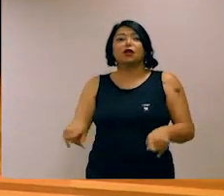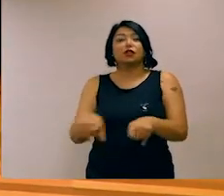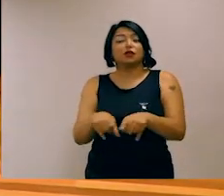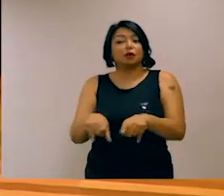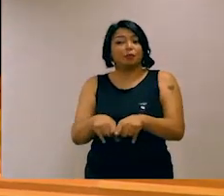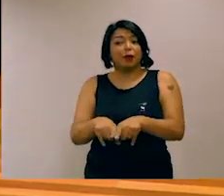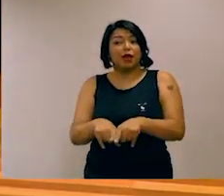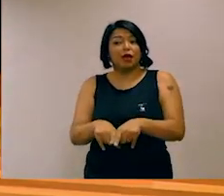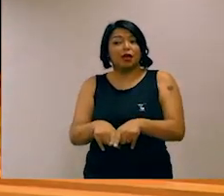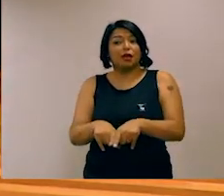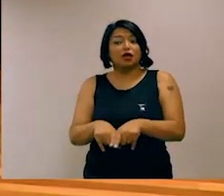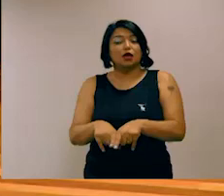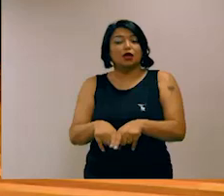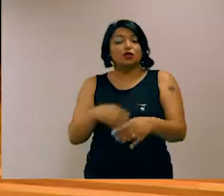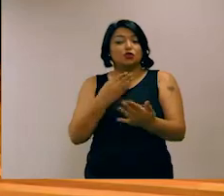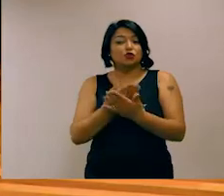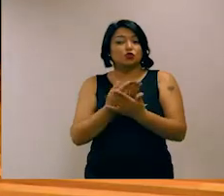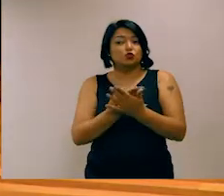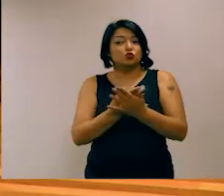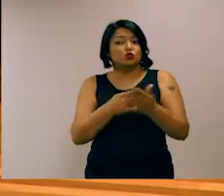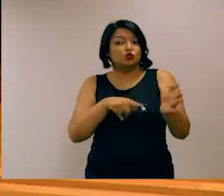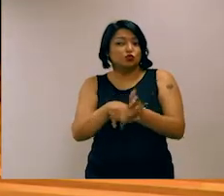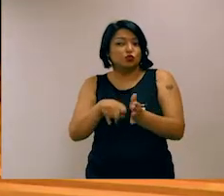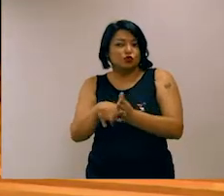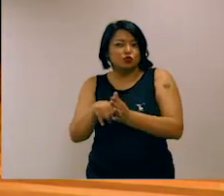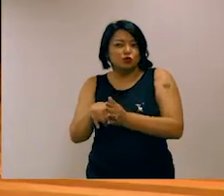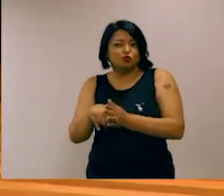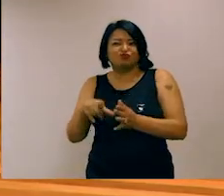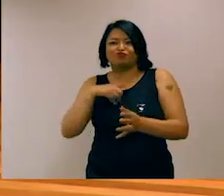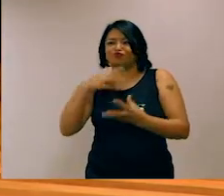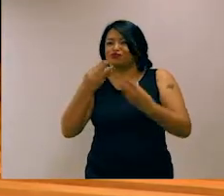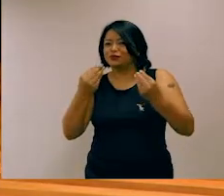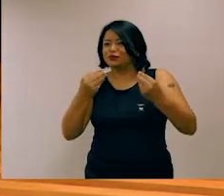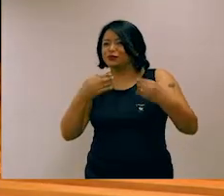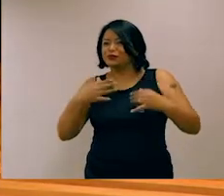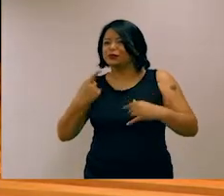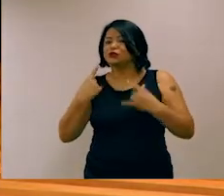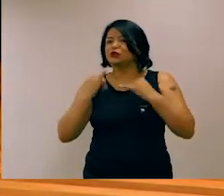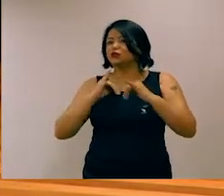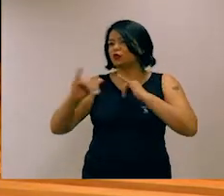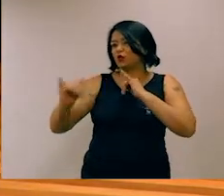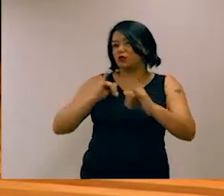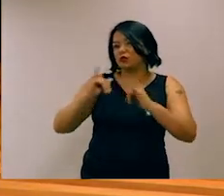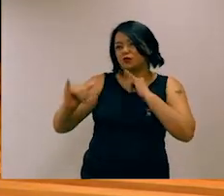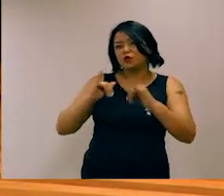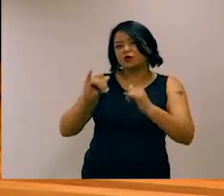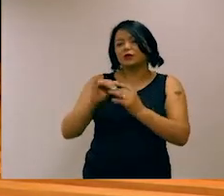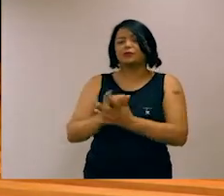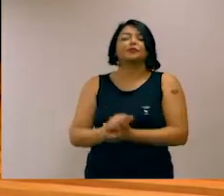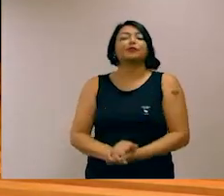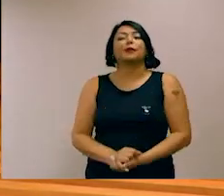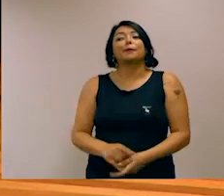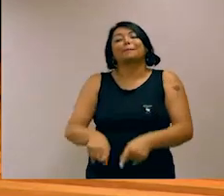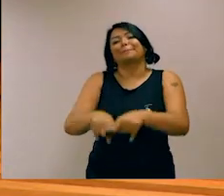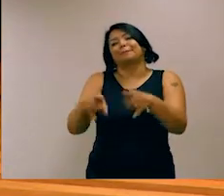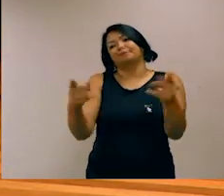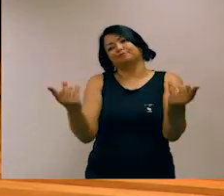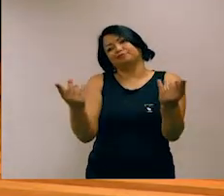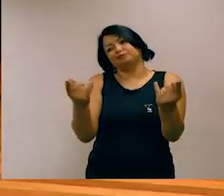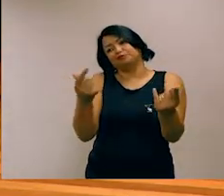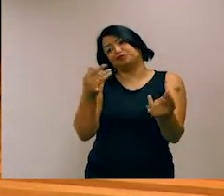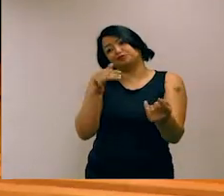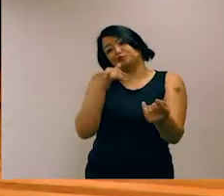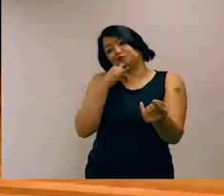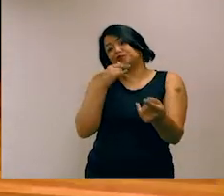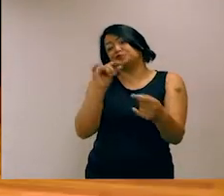around 900 points, and in the point of view of case study, it has a lot of information, and it is very interesting.